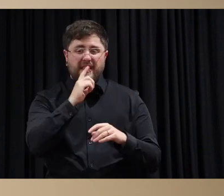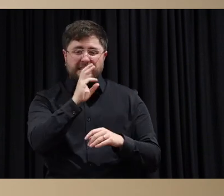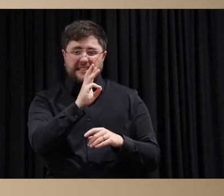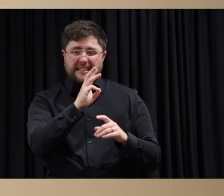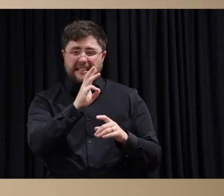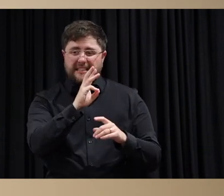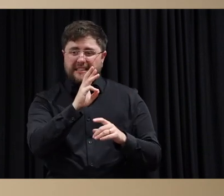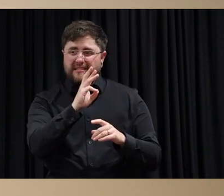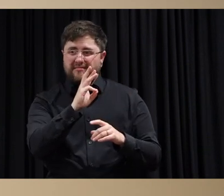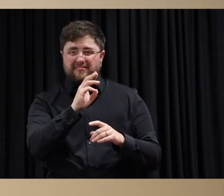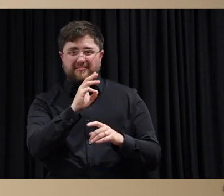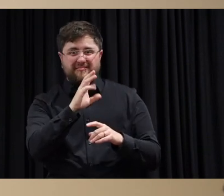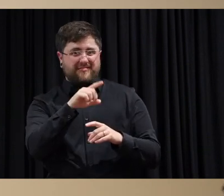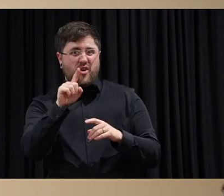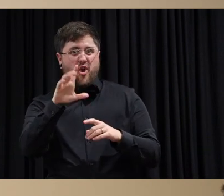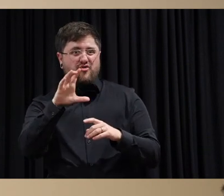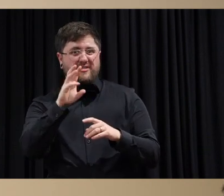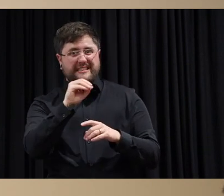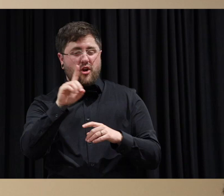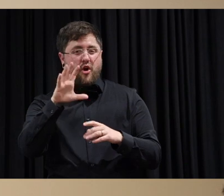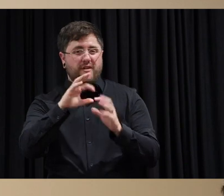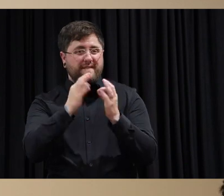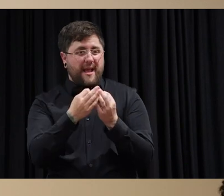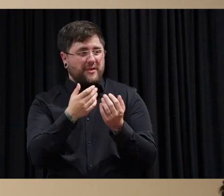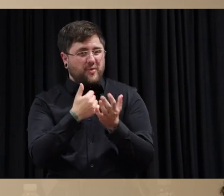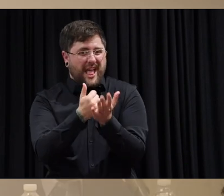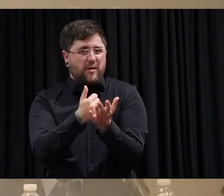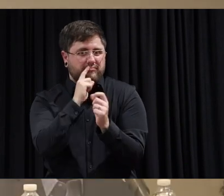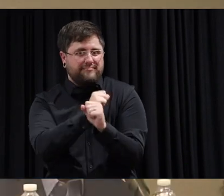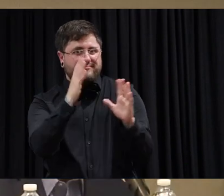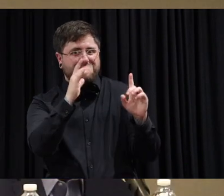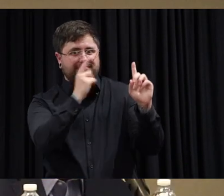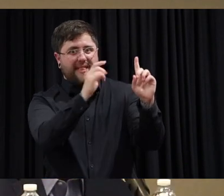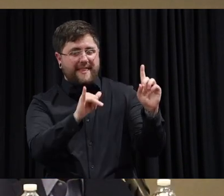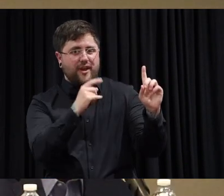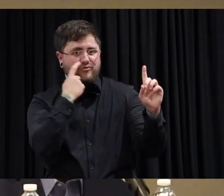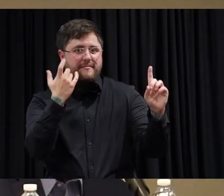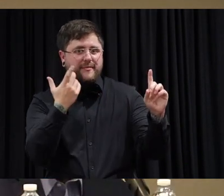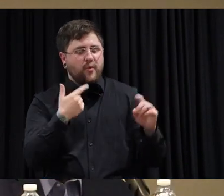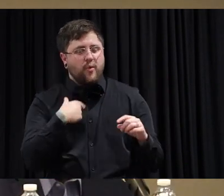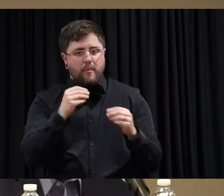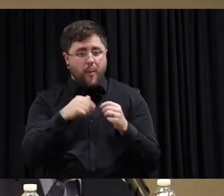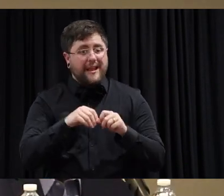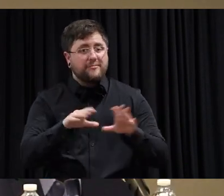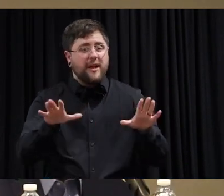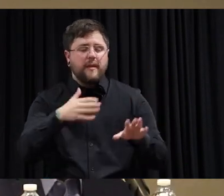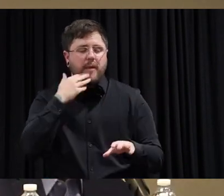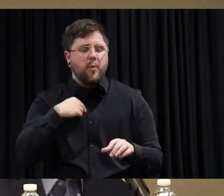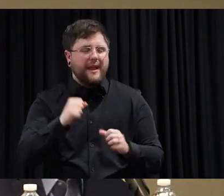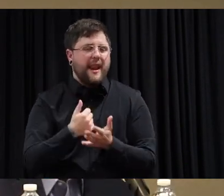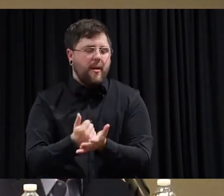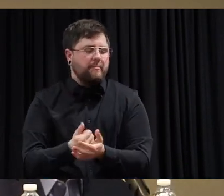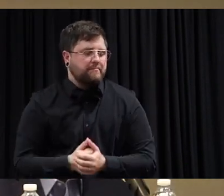few month time frame, right? And so the more stories of that get out there, that are put out in the public, the better we can change perception. I